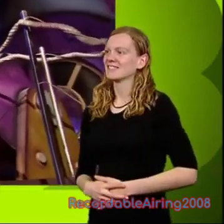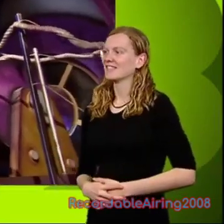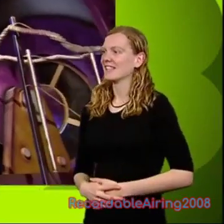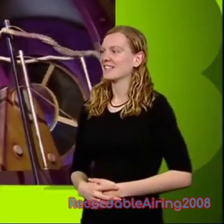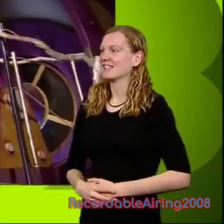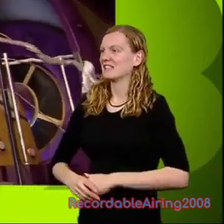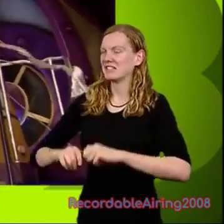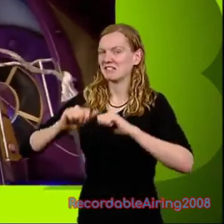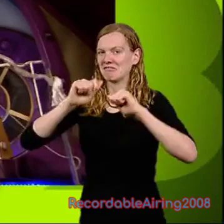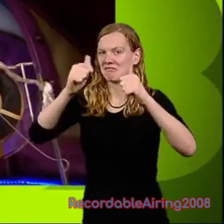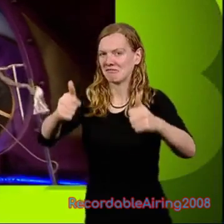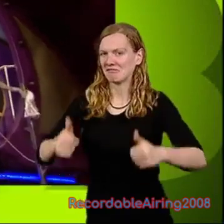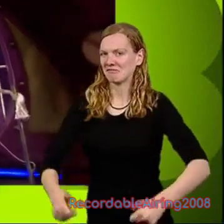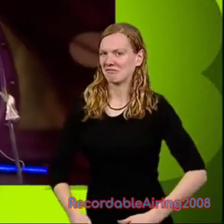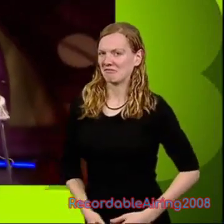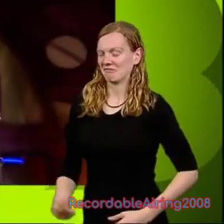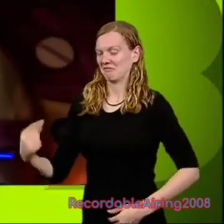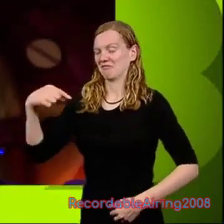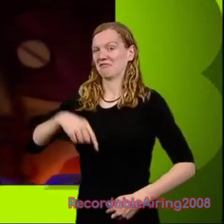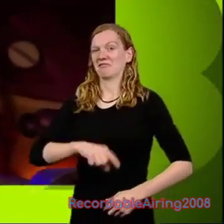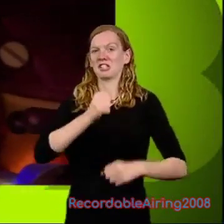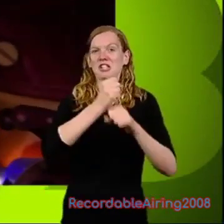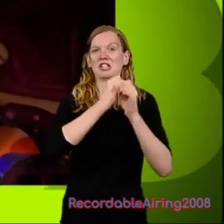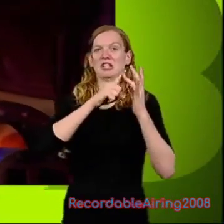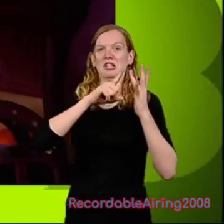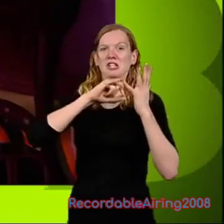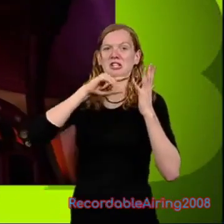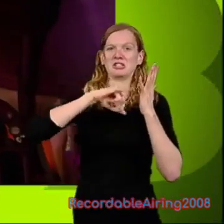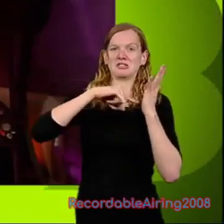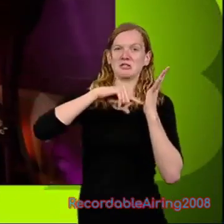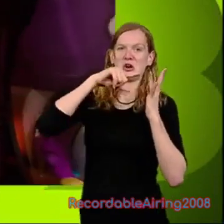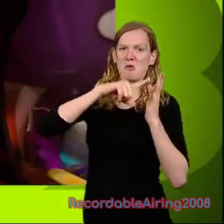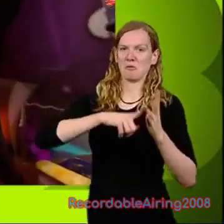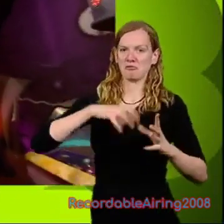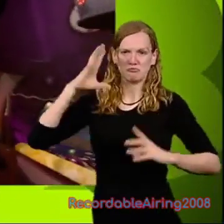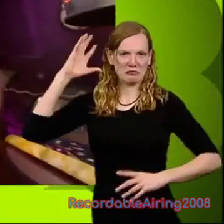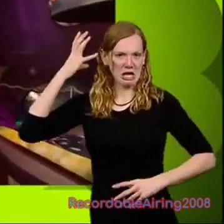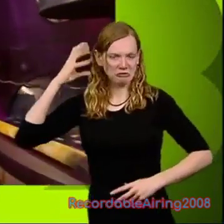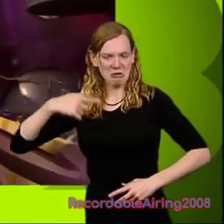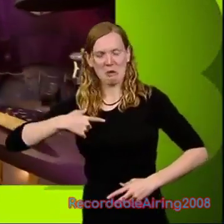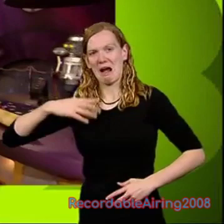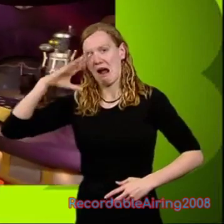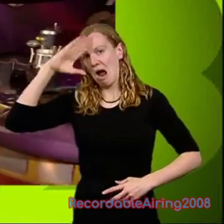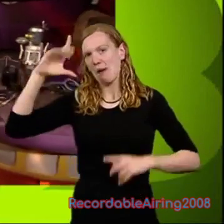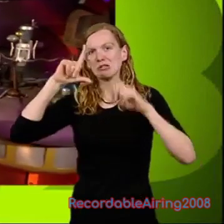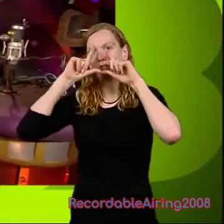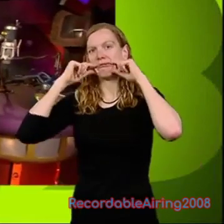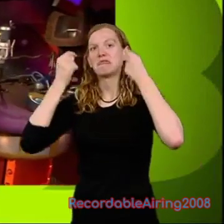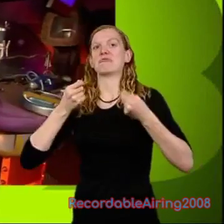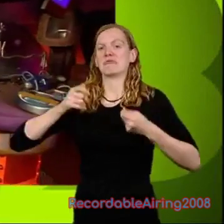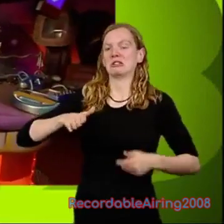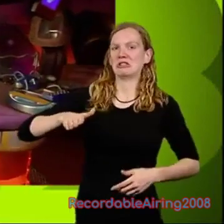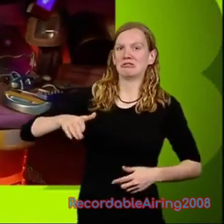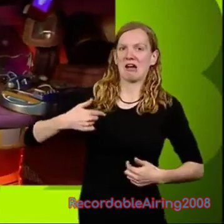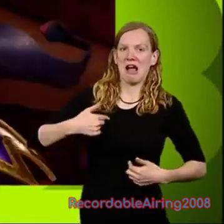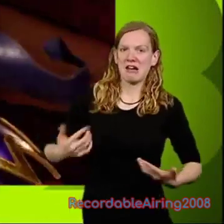Greetings, space pirates everywhere. This is Gusto FM Radio, and I'm Captain DJ, your host